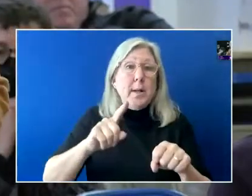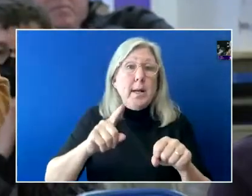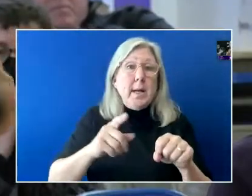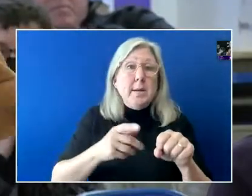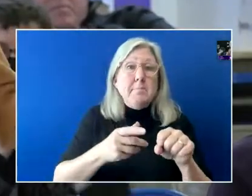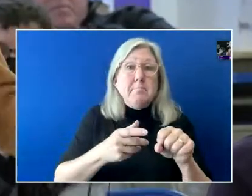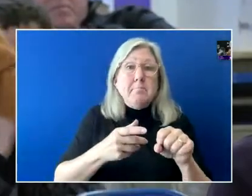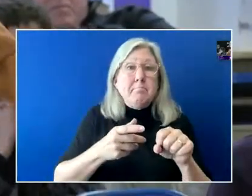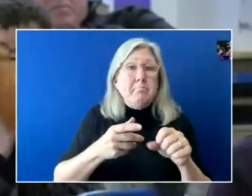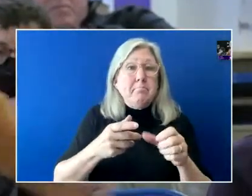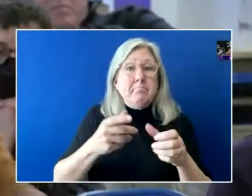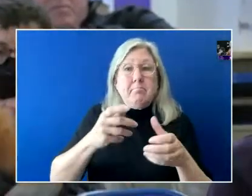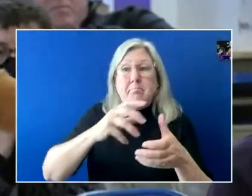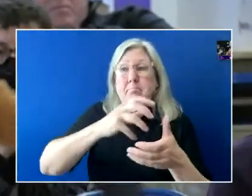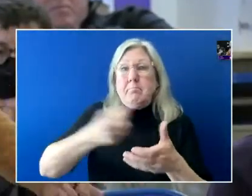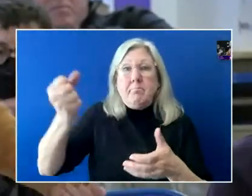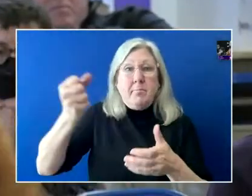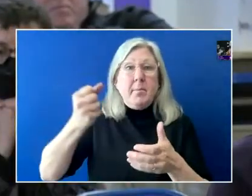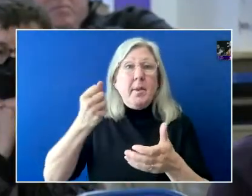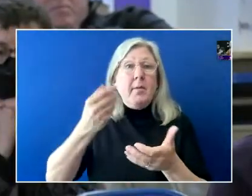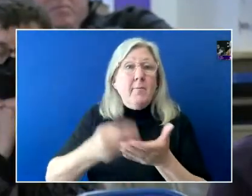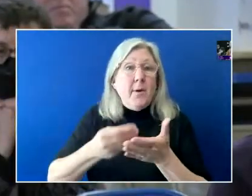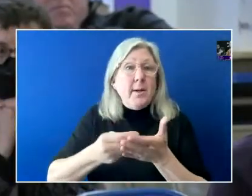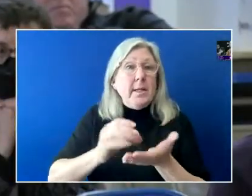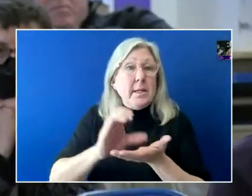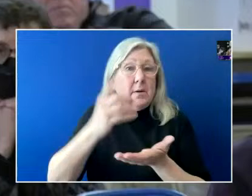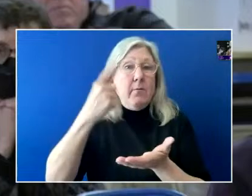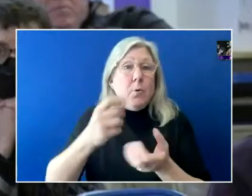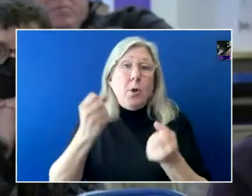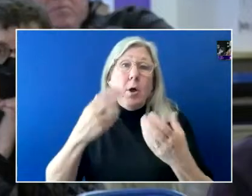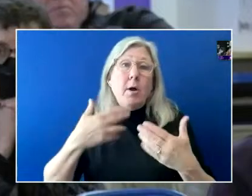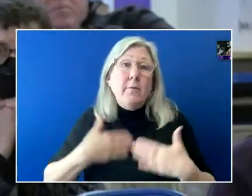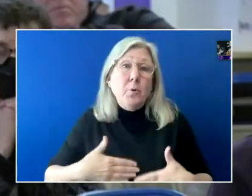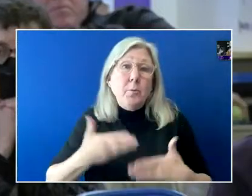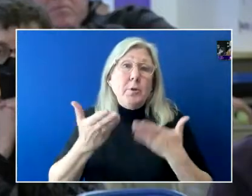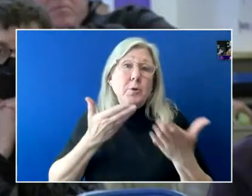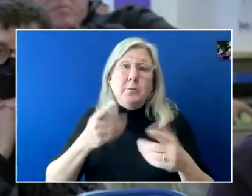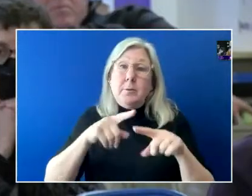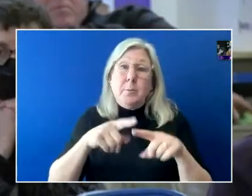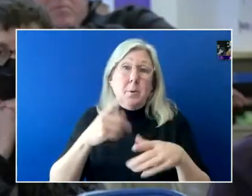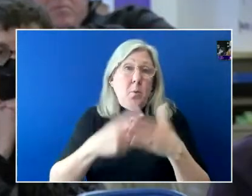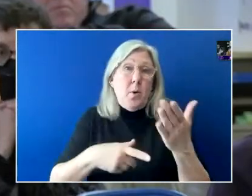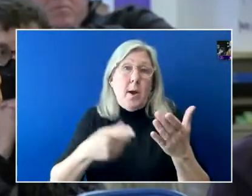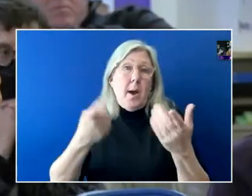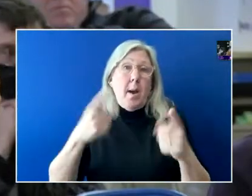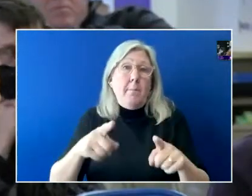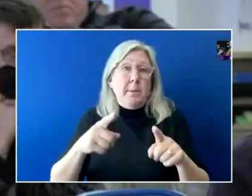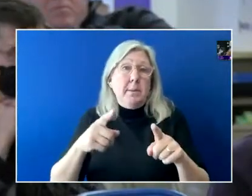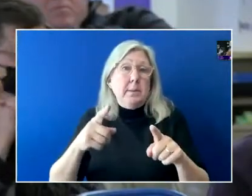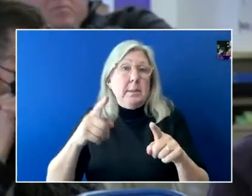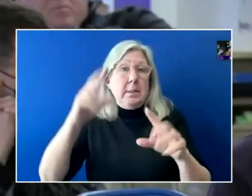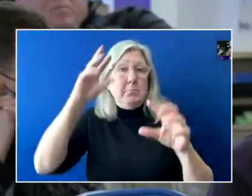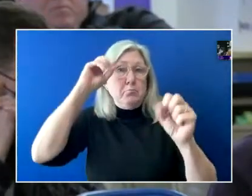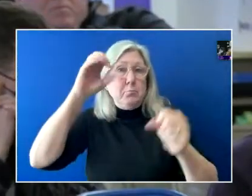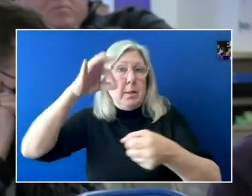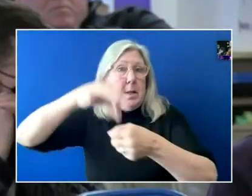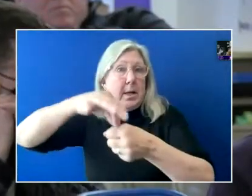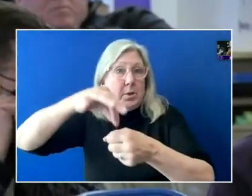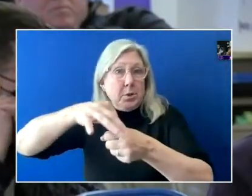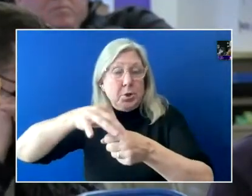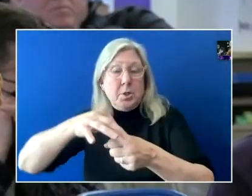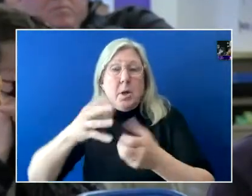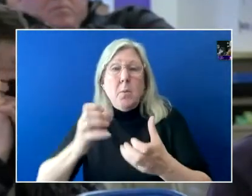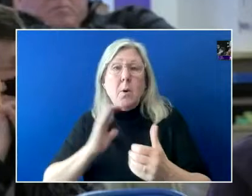Services when we're looking at what might happen in the election um I really want our community to have the